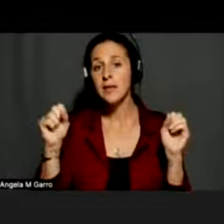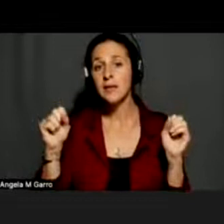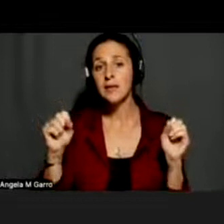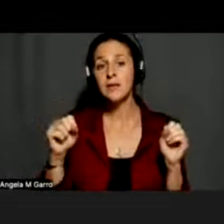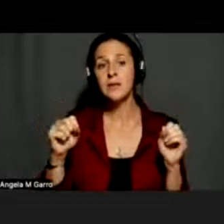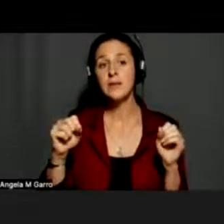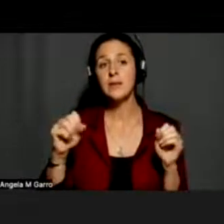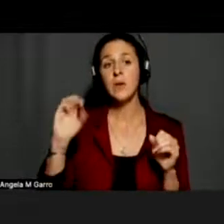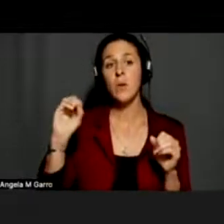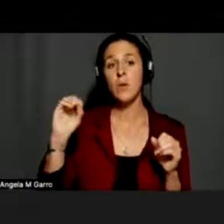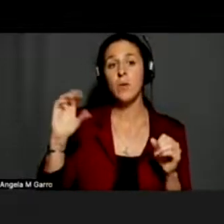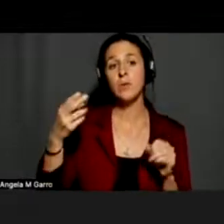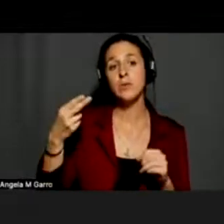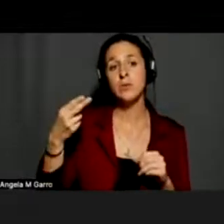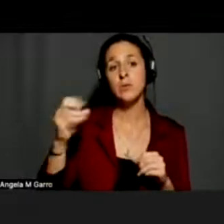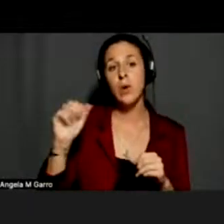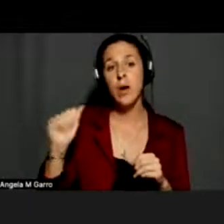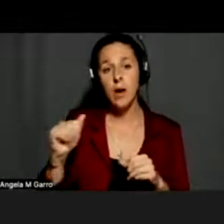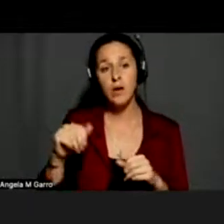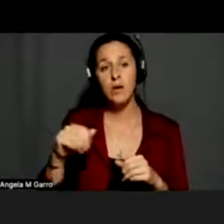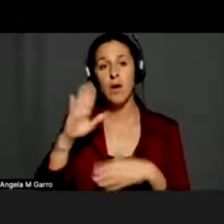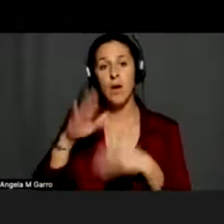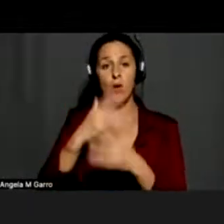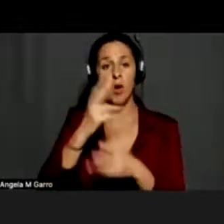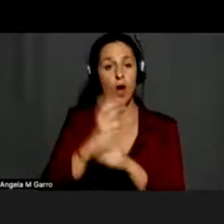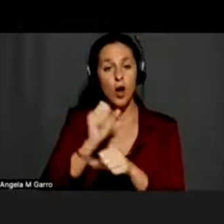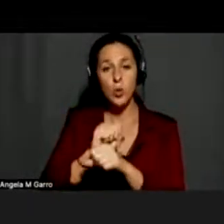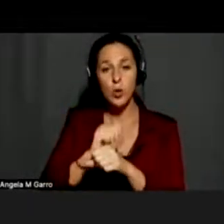and your team who's worked on this.